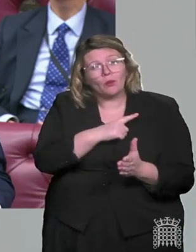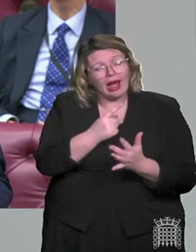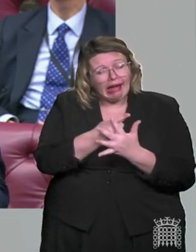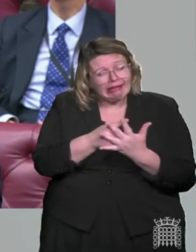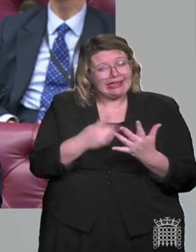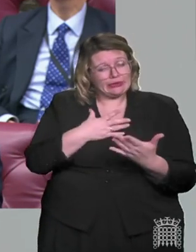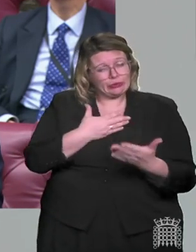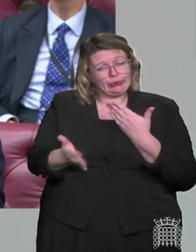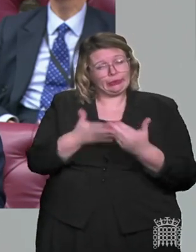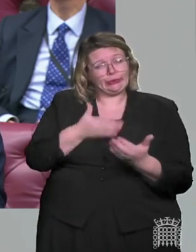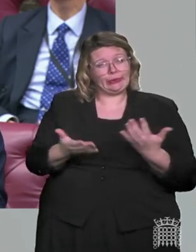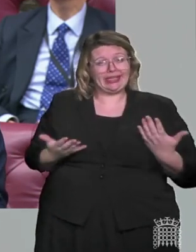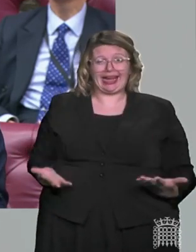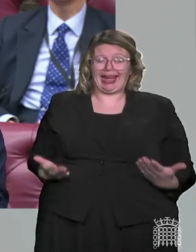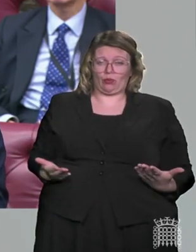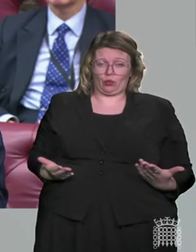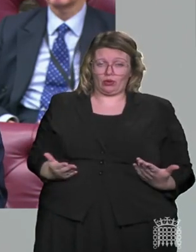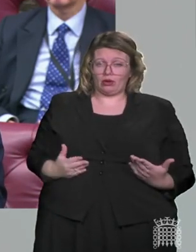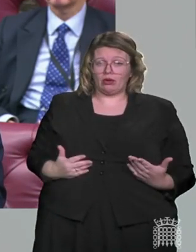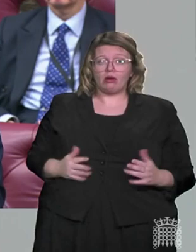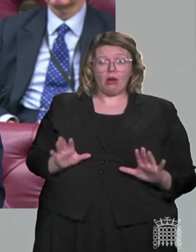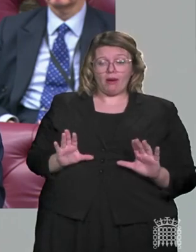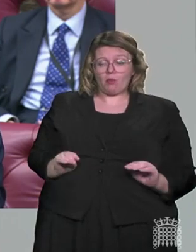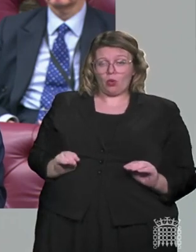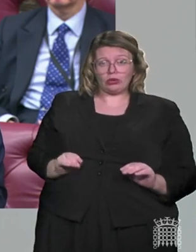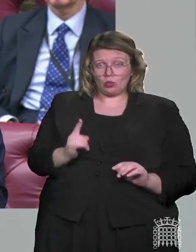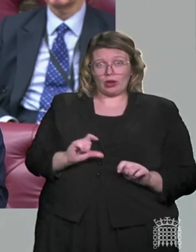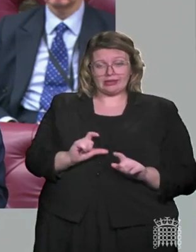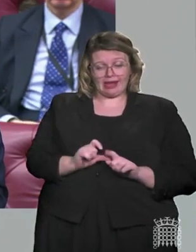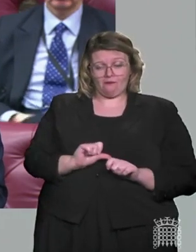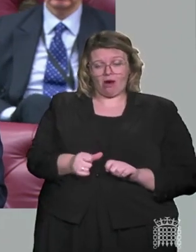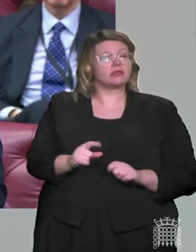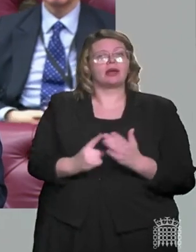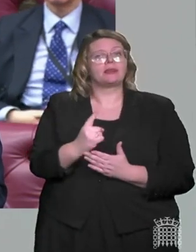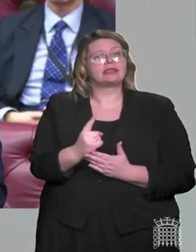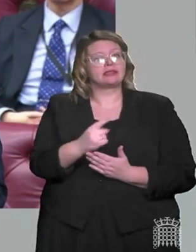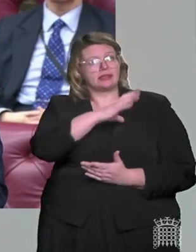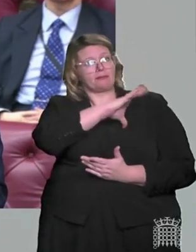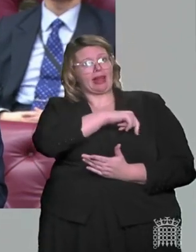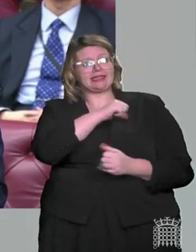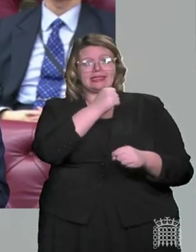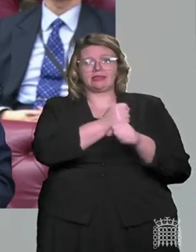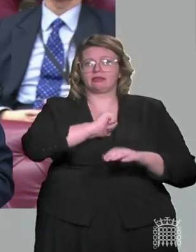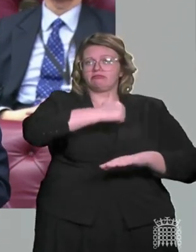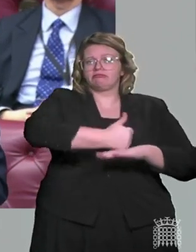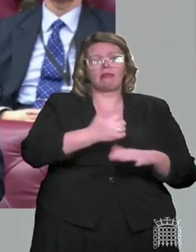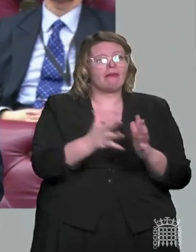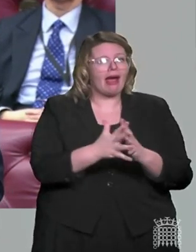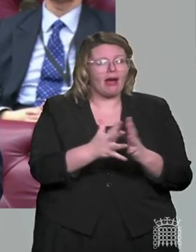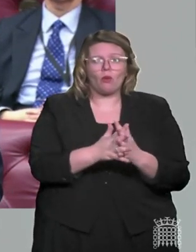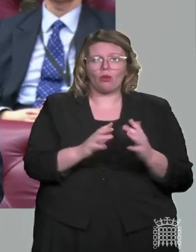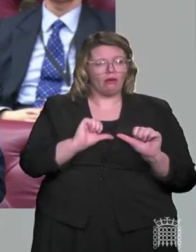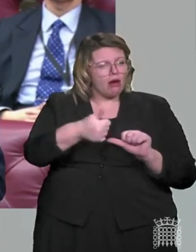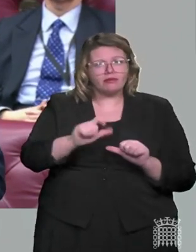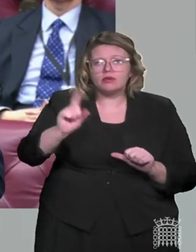now, whether that is what happens the day after a pause, whether it's about a reconstituted Palestinian Authority, whether it's about this question of how